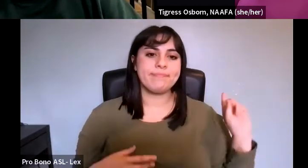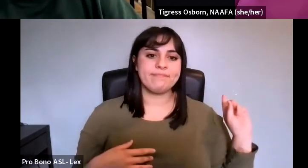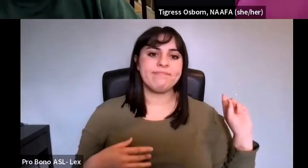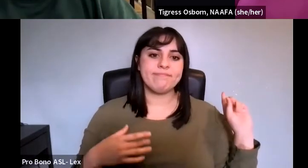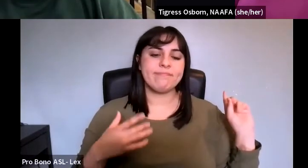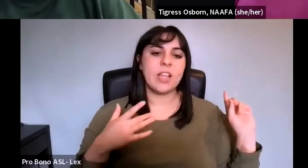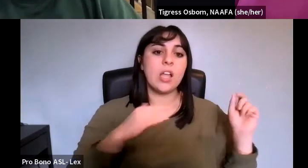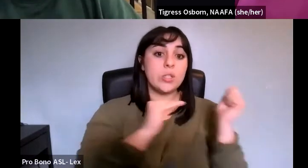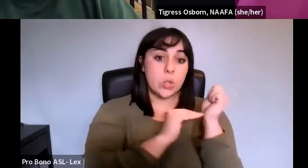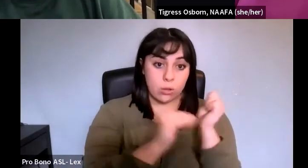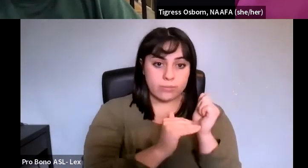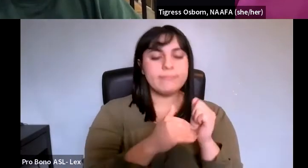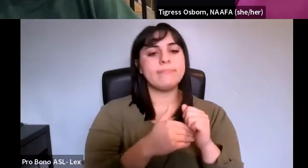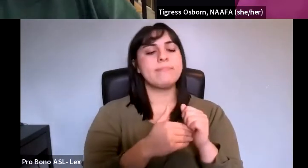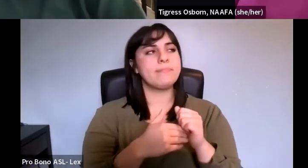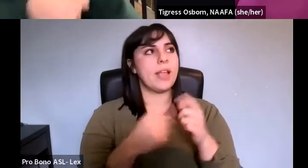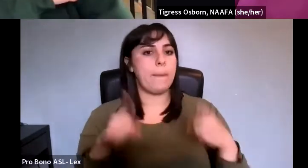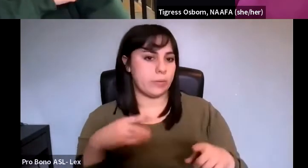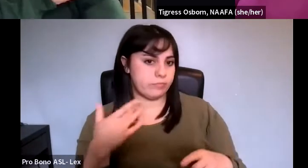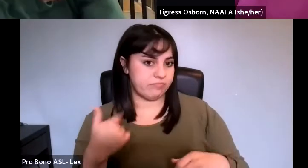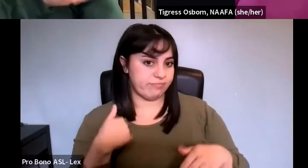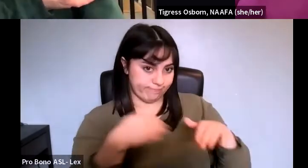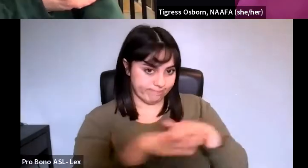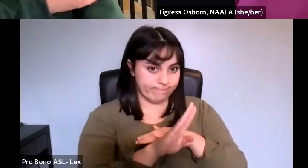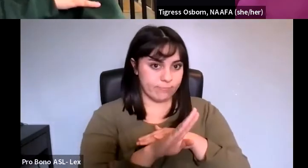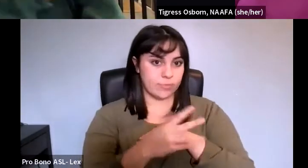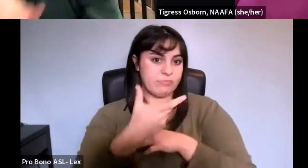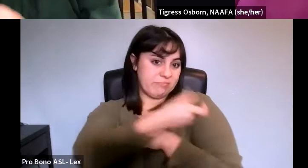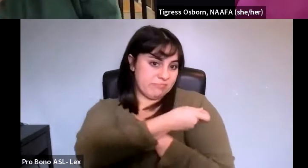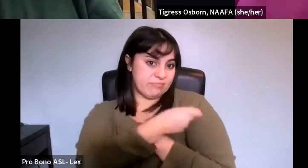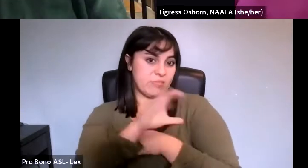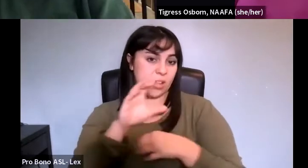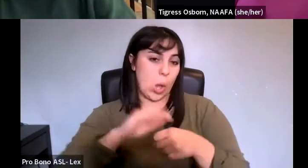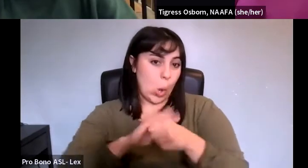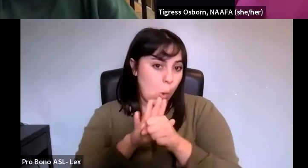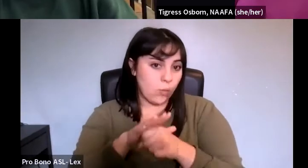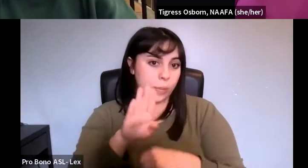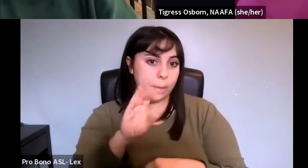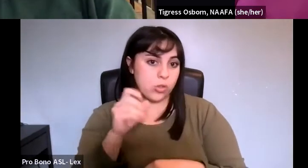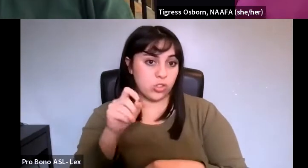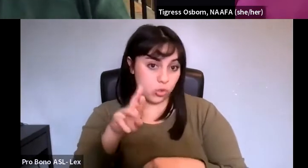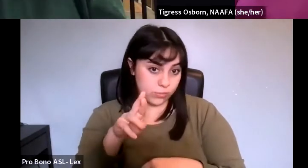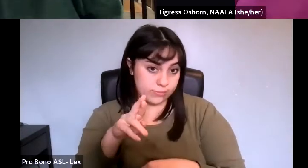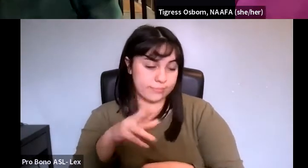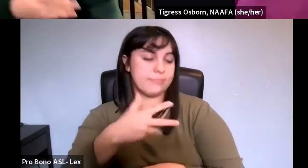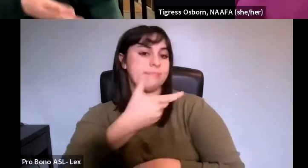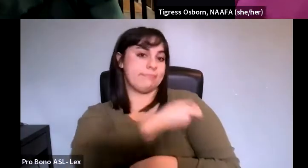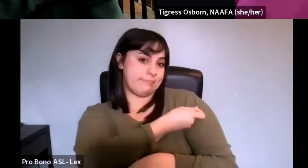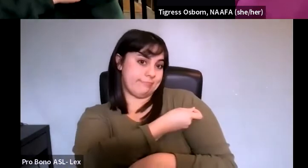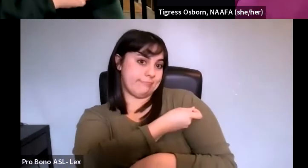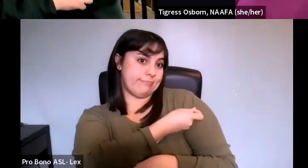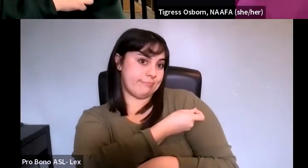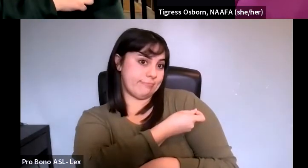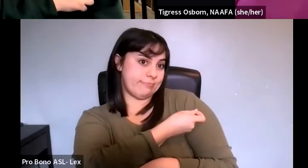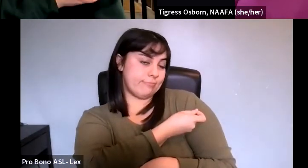said, when I said, I'm fat, I might need a longer needle, because I learned that from the fat activism community. How great is that? Like,